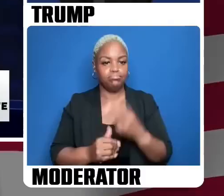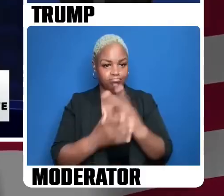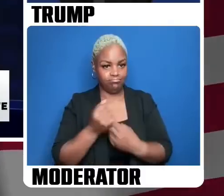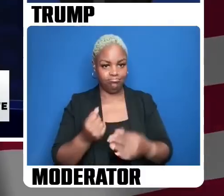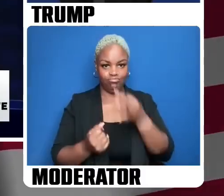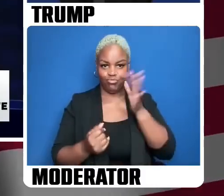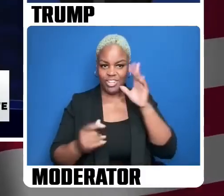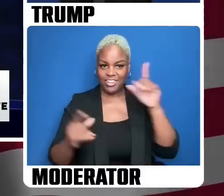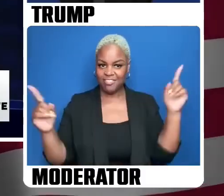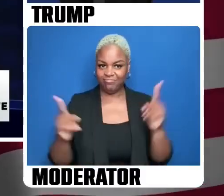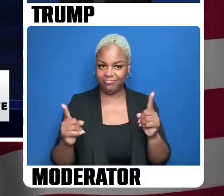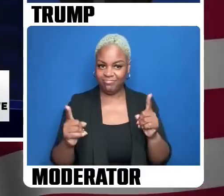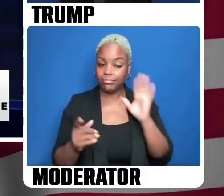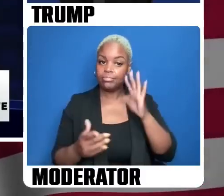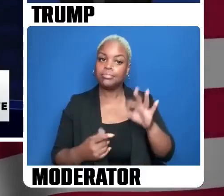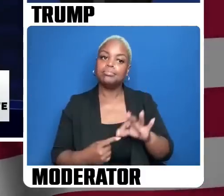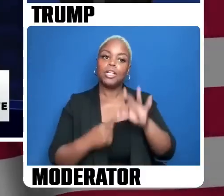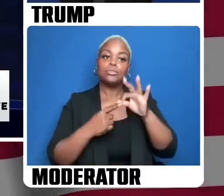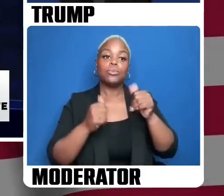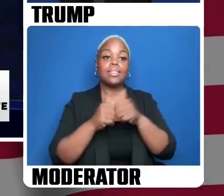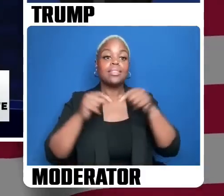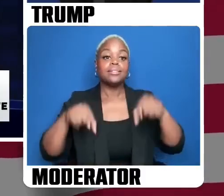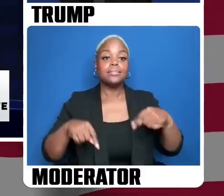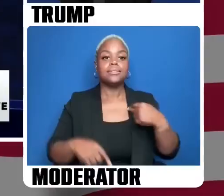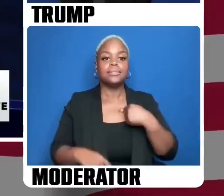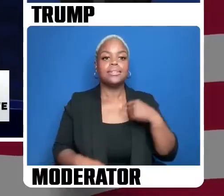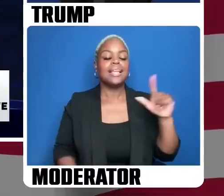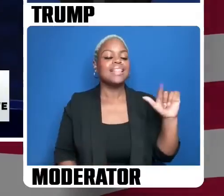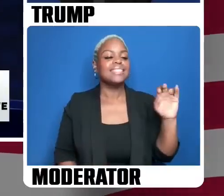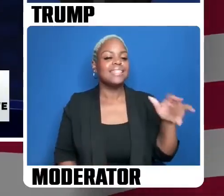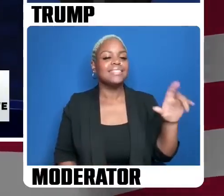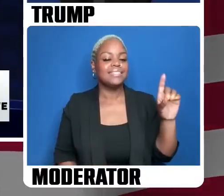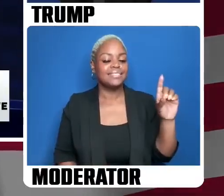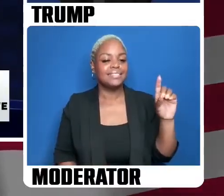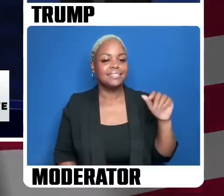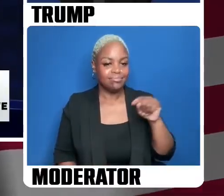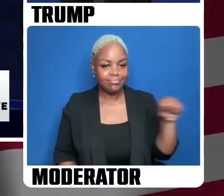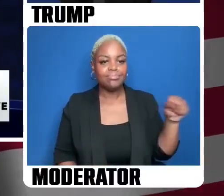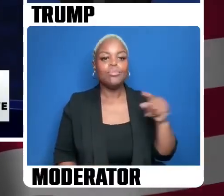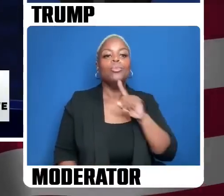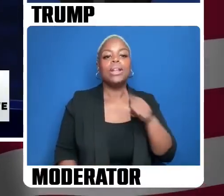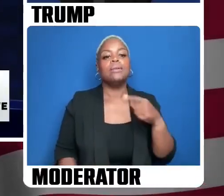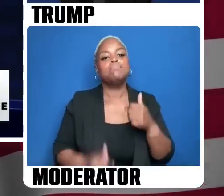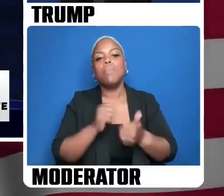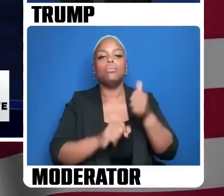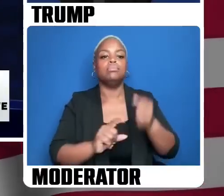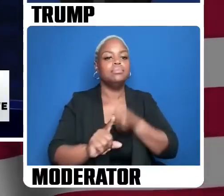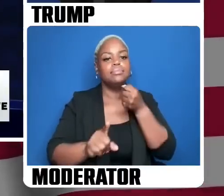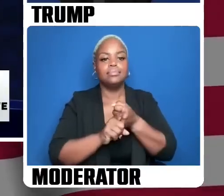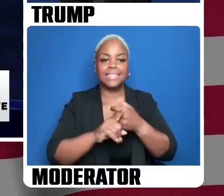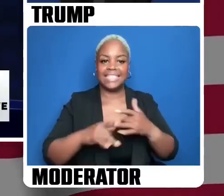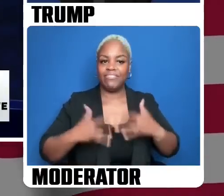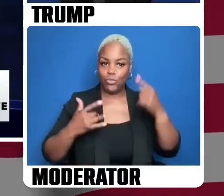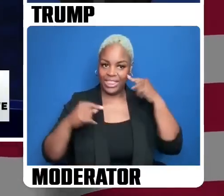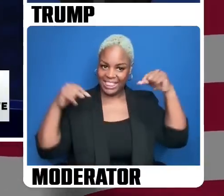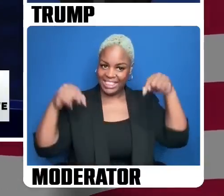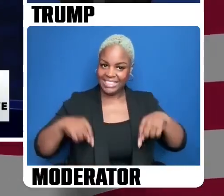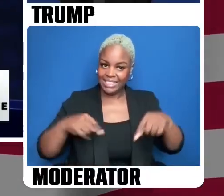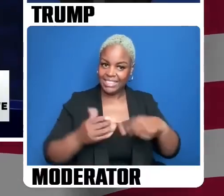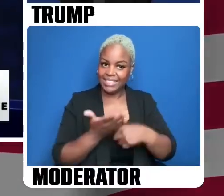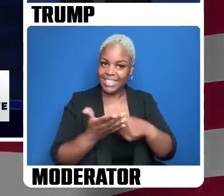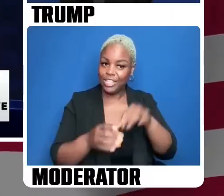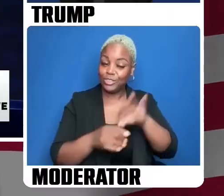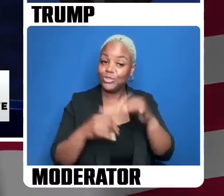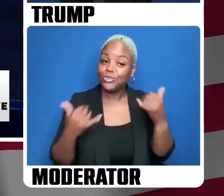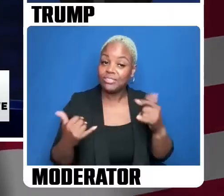Davis. Tonight's meeting could be the most consequential event of their campaigns, with Election Day now less than 2 months away. For Vice President Kamala